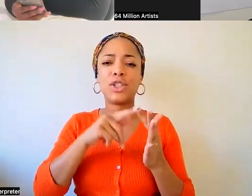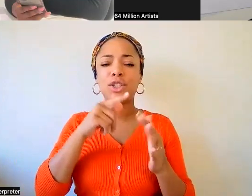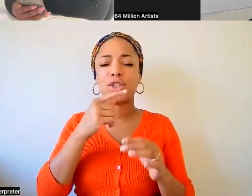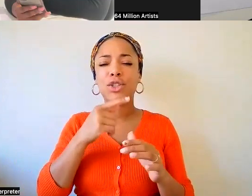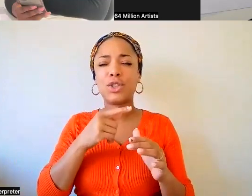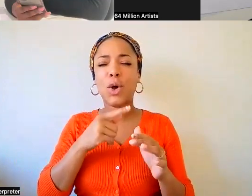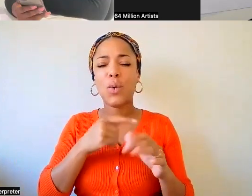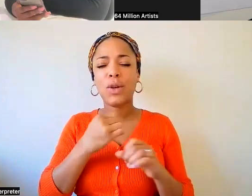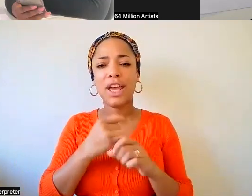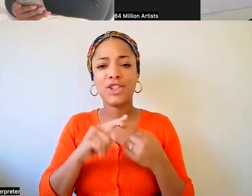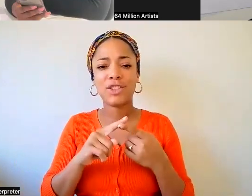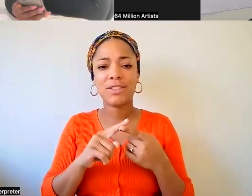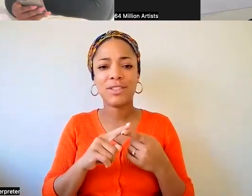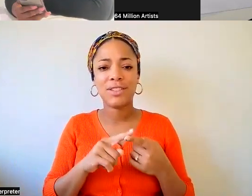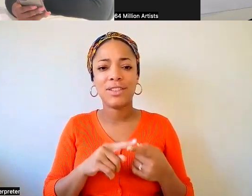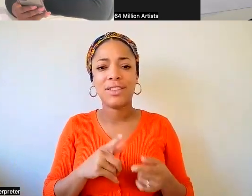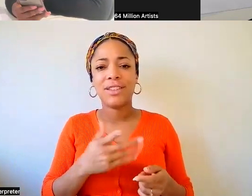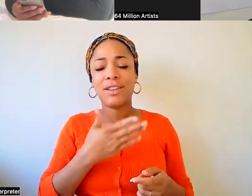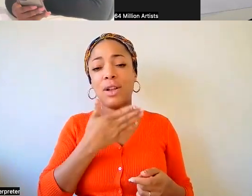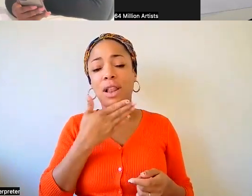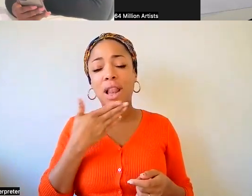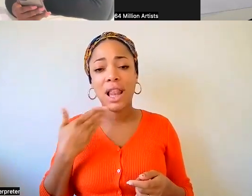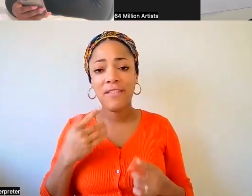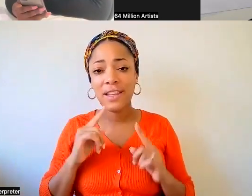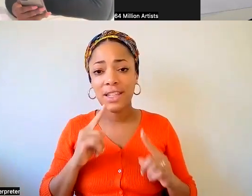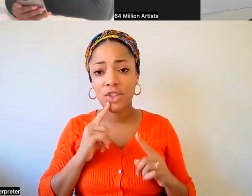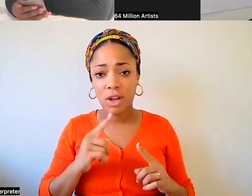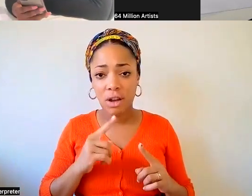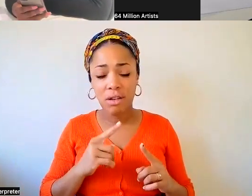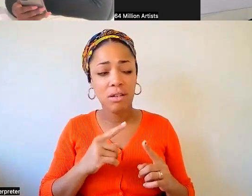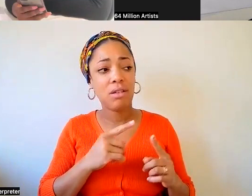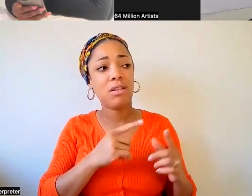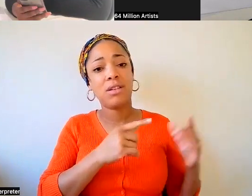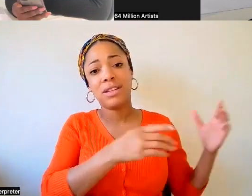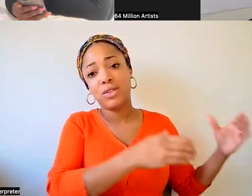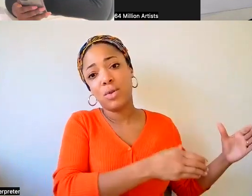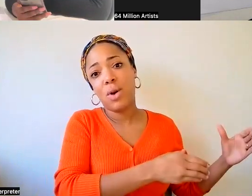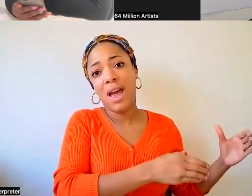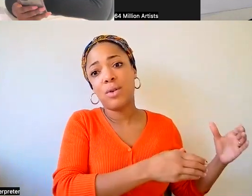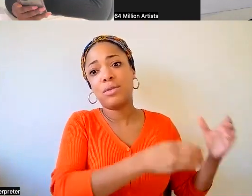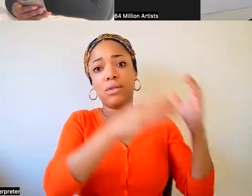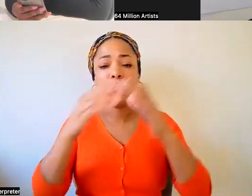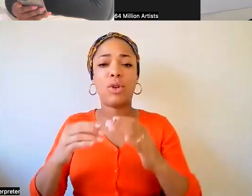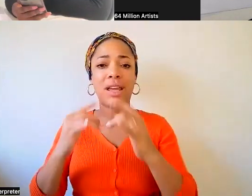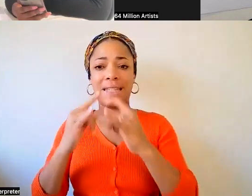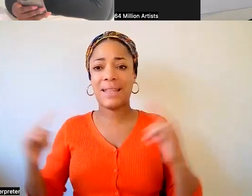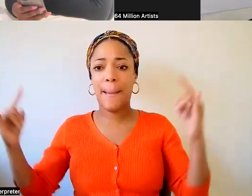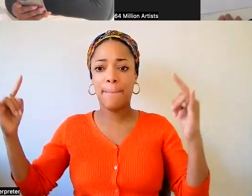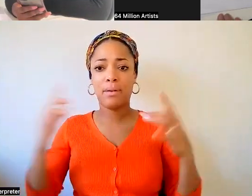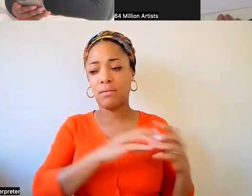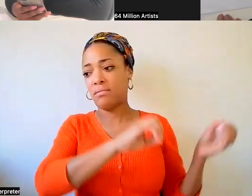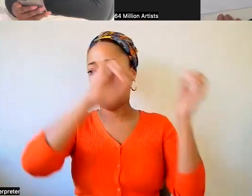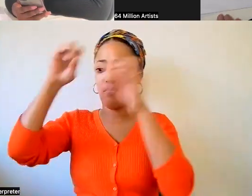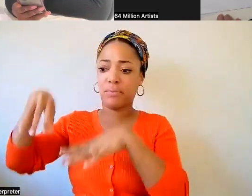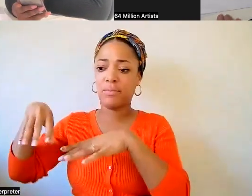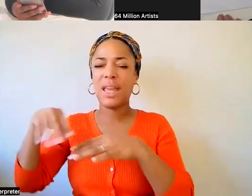teacher we had in the Stone Age. They took her out and put her in a skip. It's terrible. They put her in a skip outside. This is in the Stone Age. People did things like